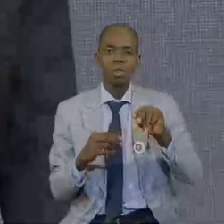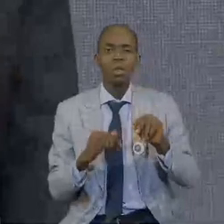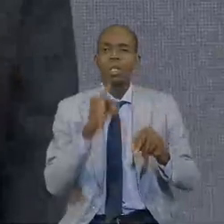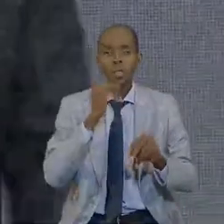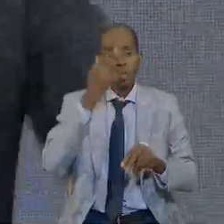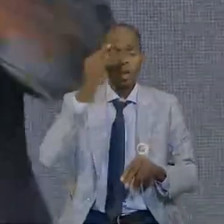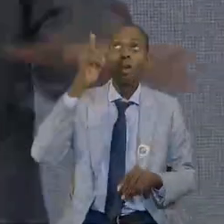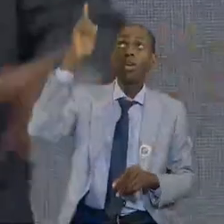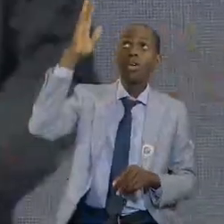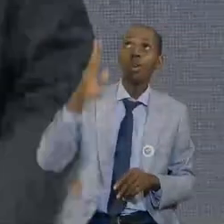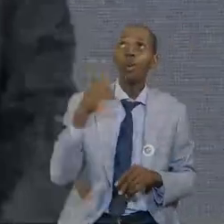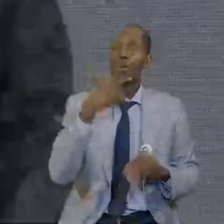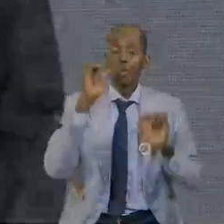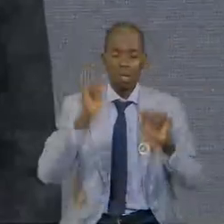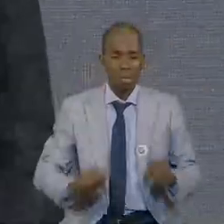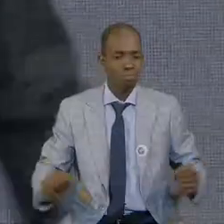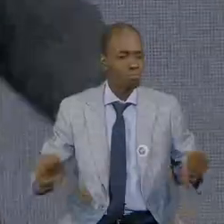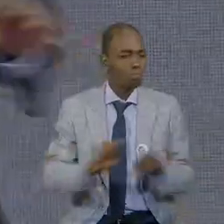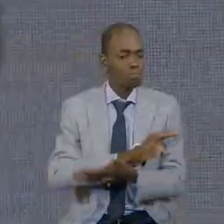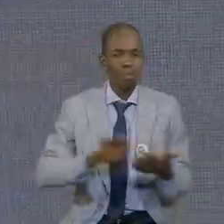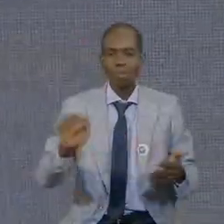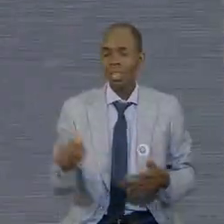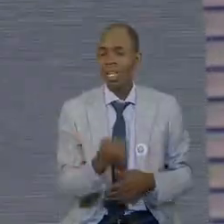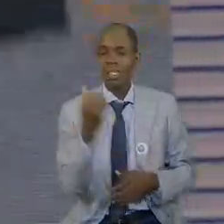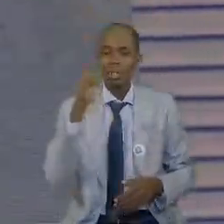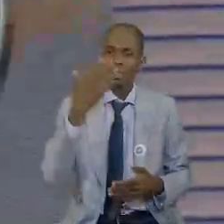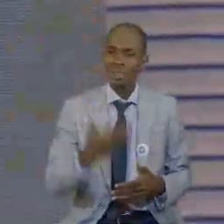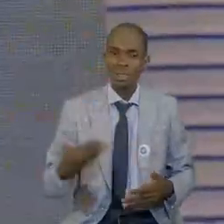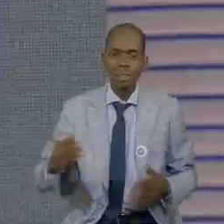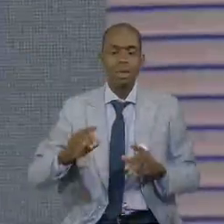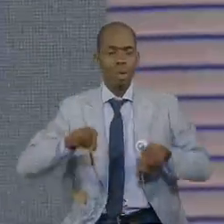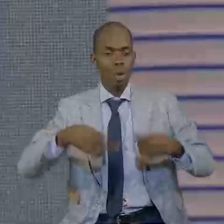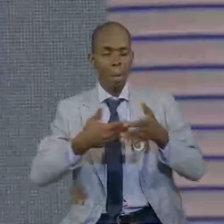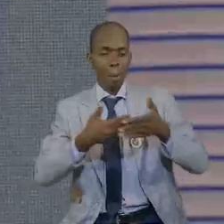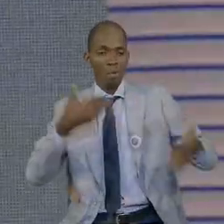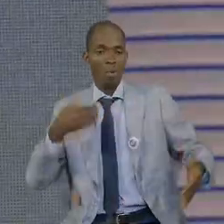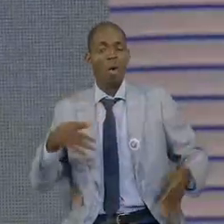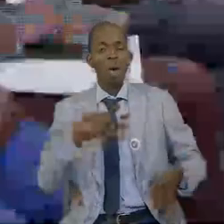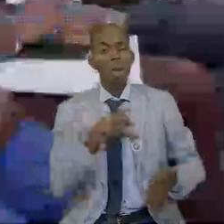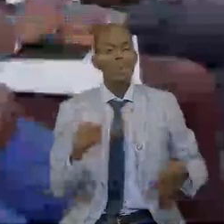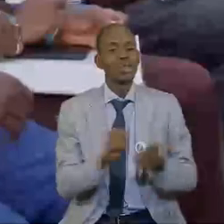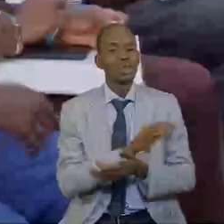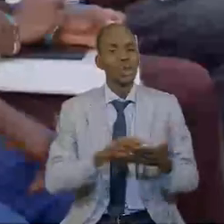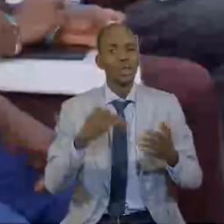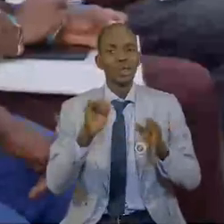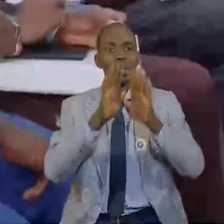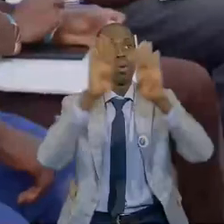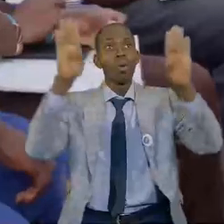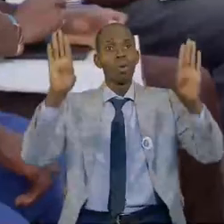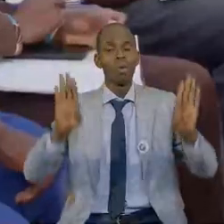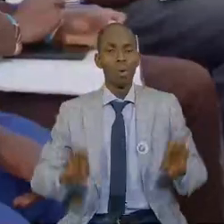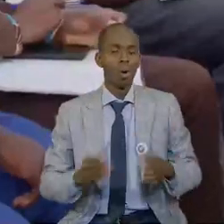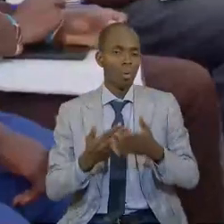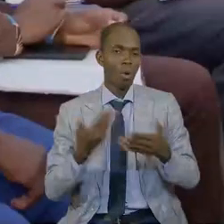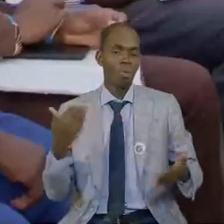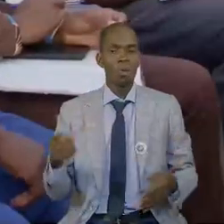demolish any wall, went before them and demolished the walls before them. Alors, je comprends, Josué n'a